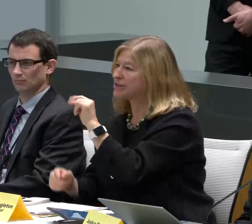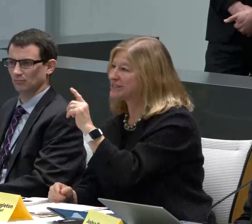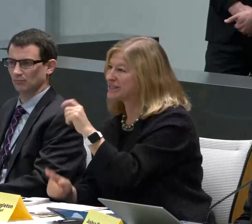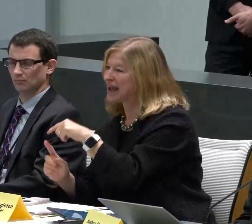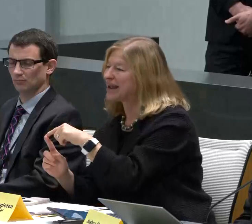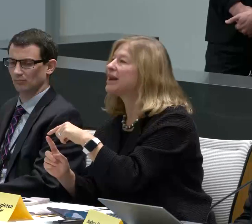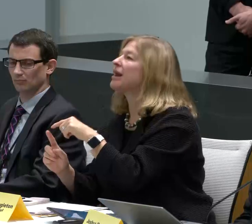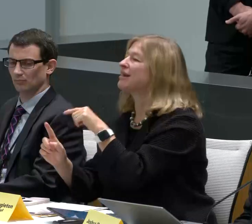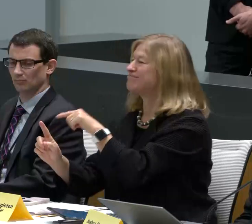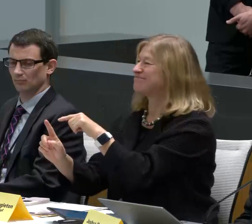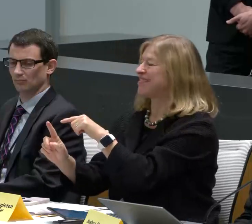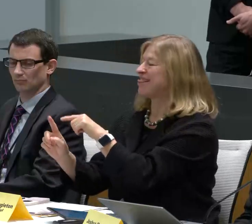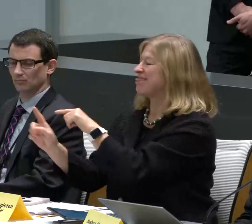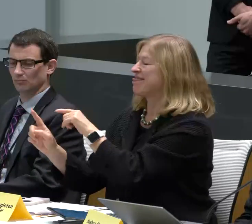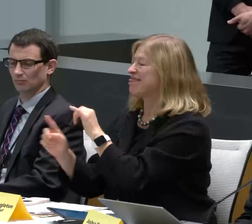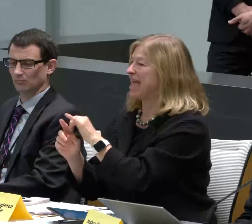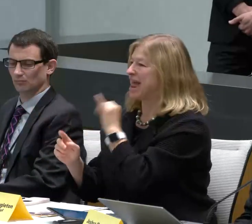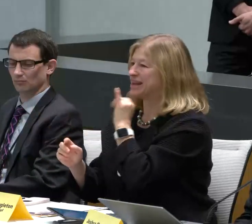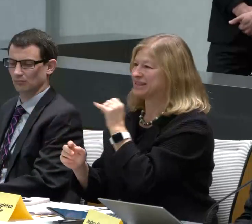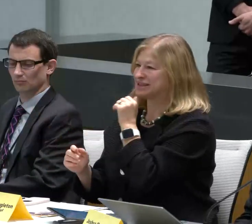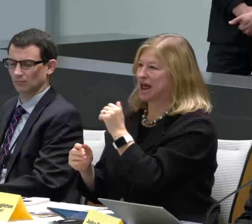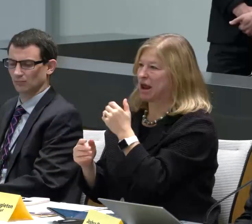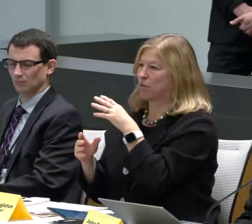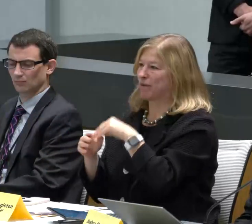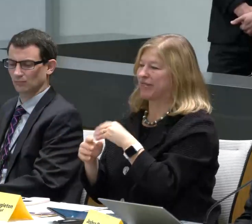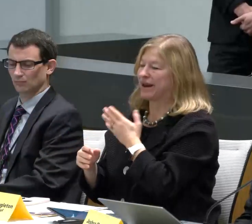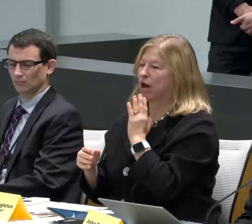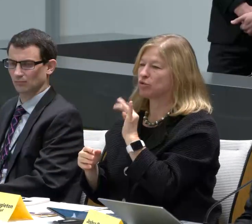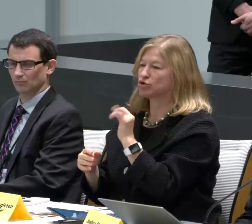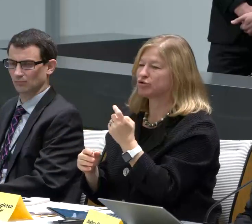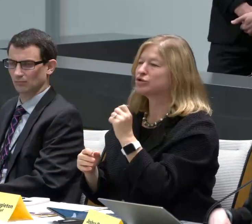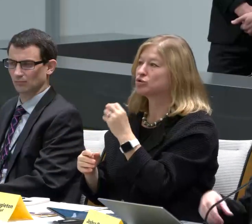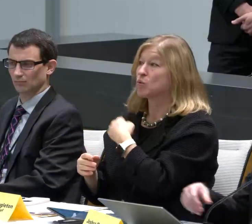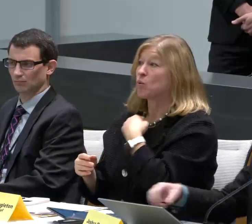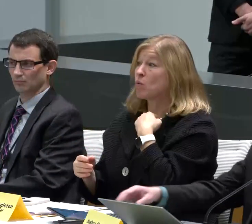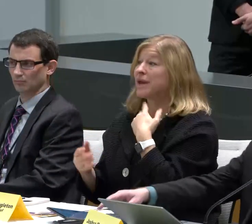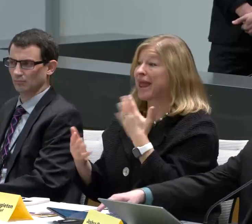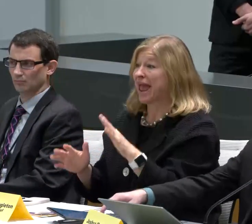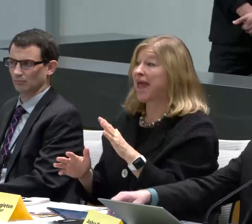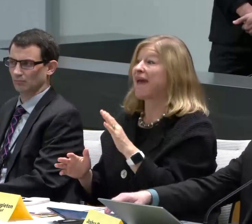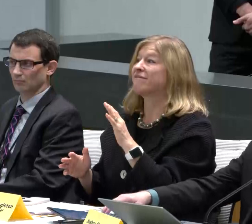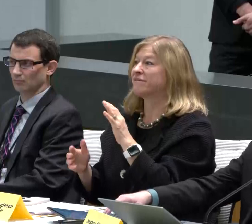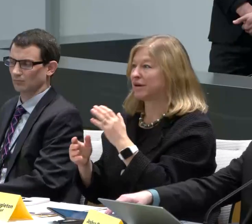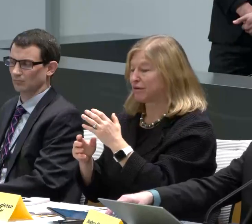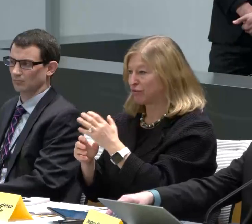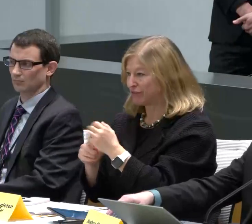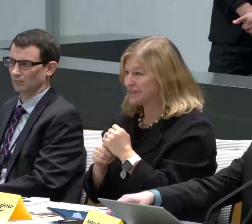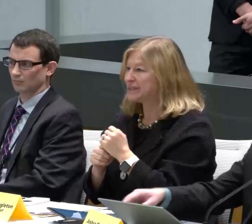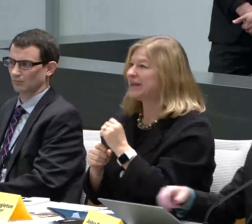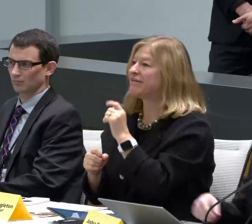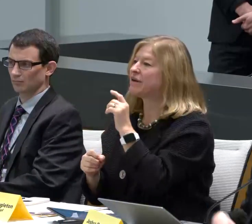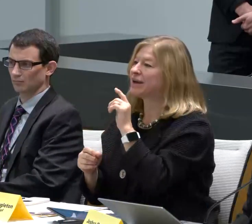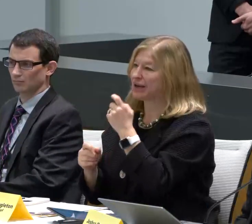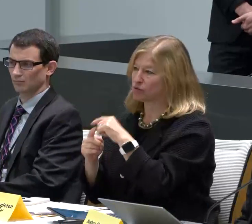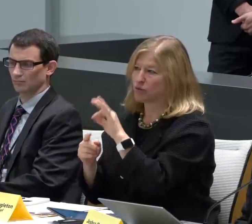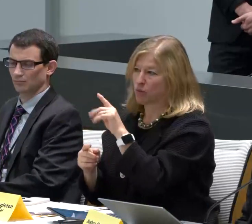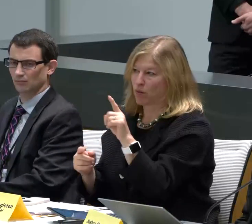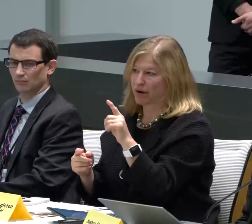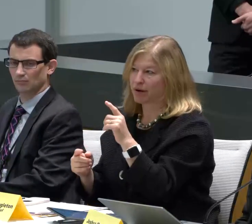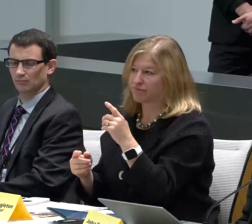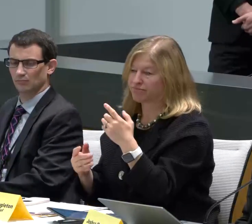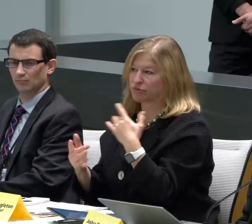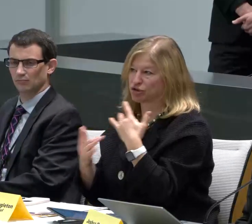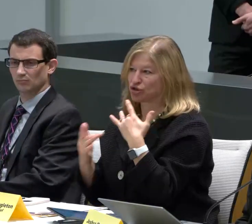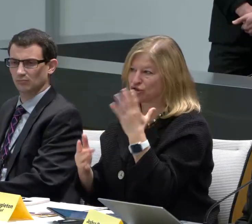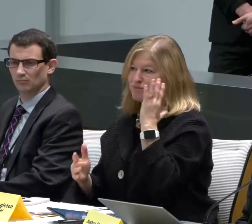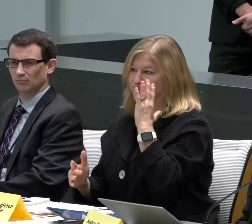involving an ambulance going on site. In that situation, that's not within the FCC's jurisdiction. We